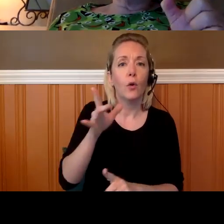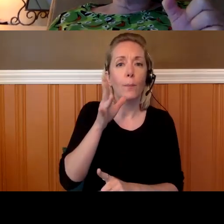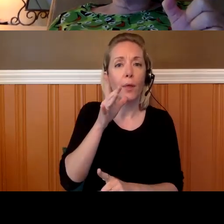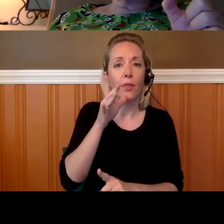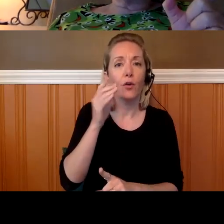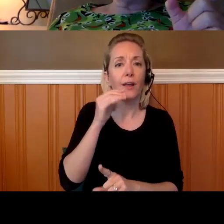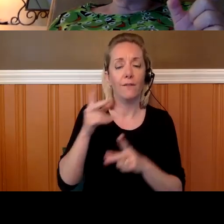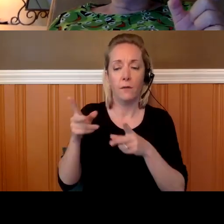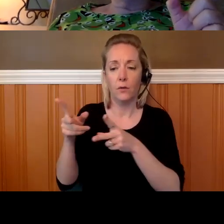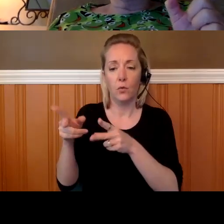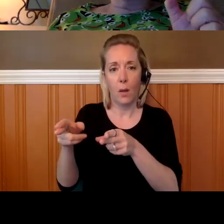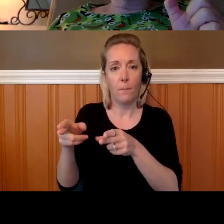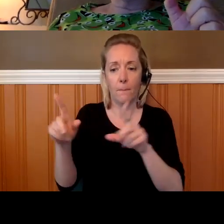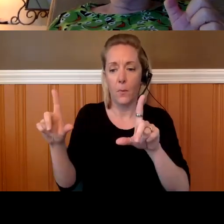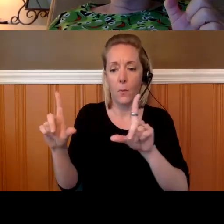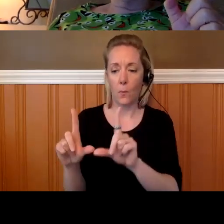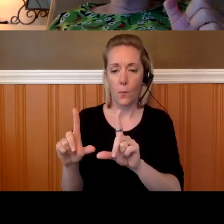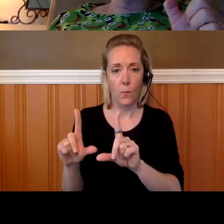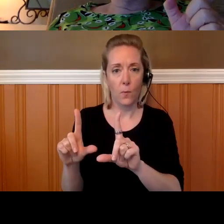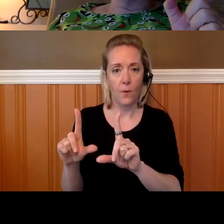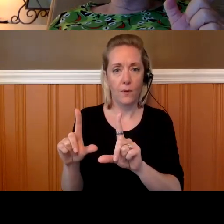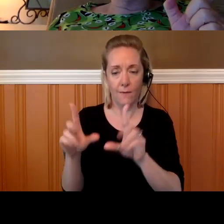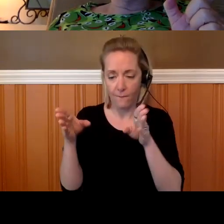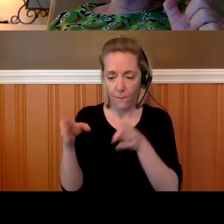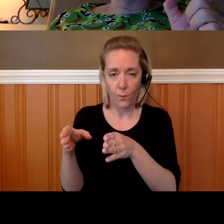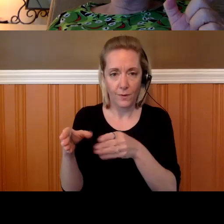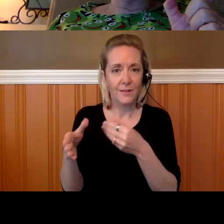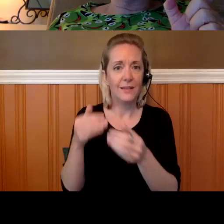we crop that picture some.